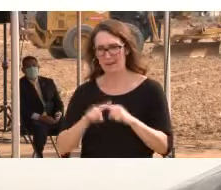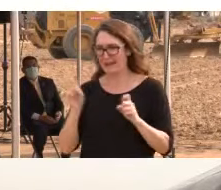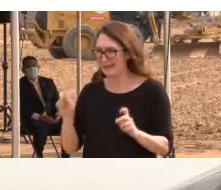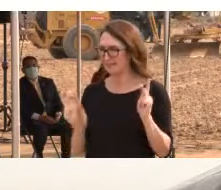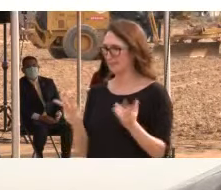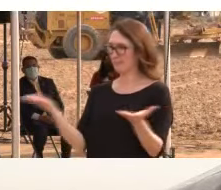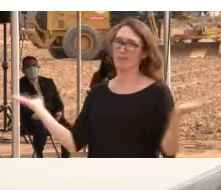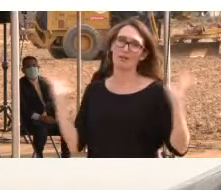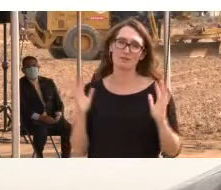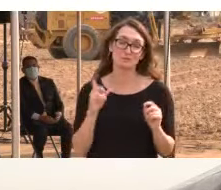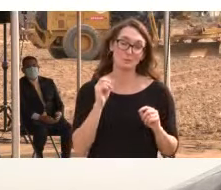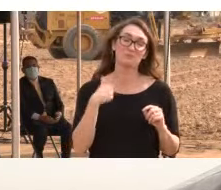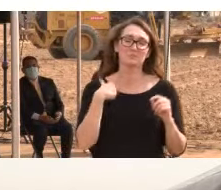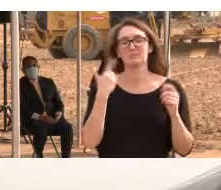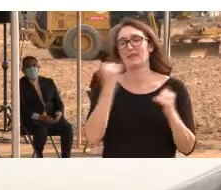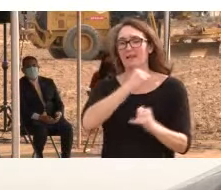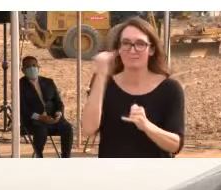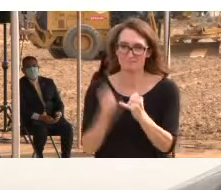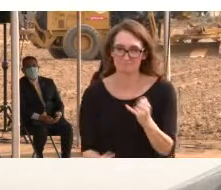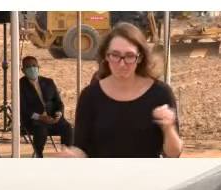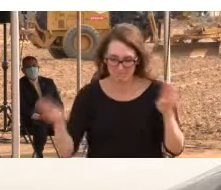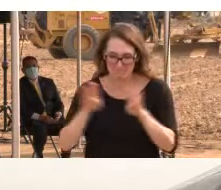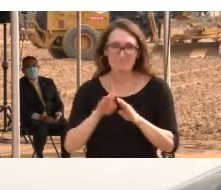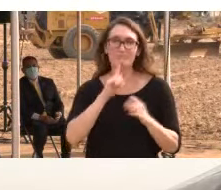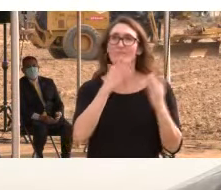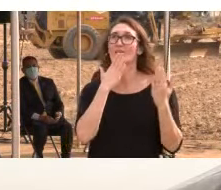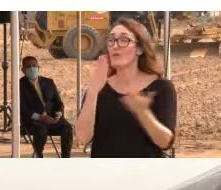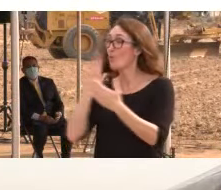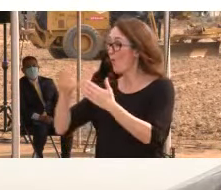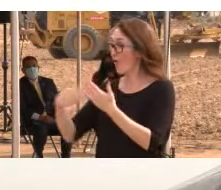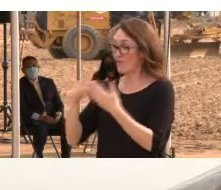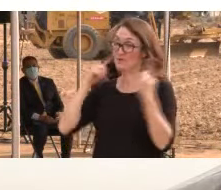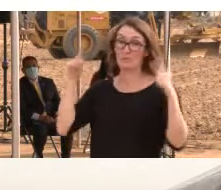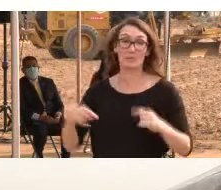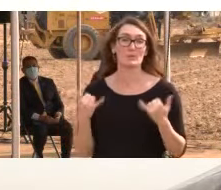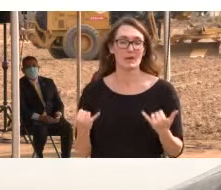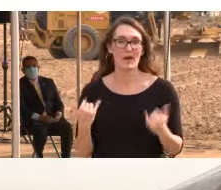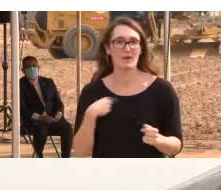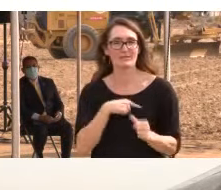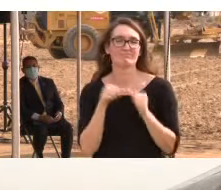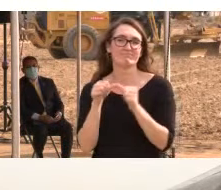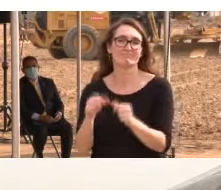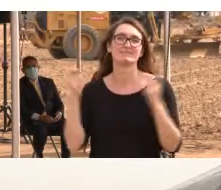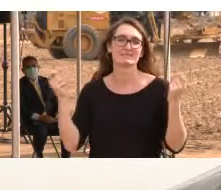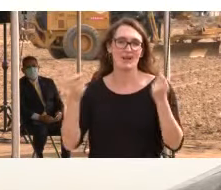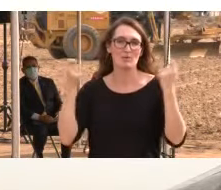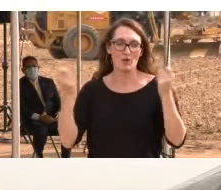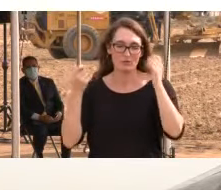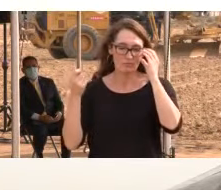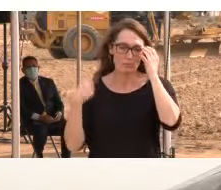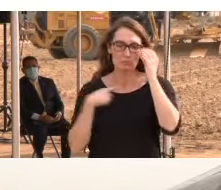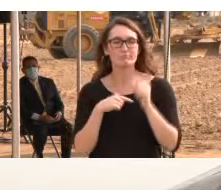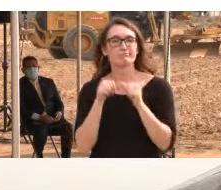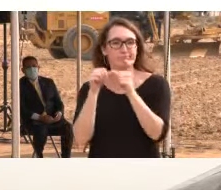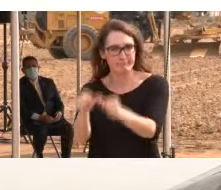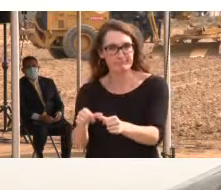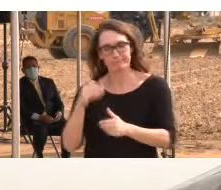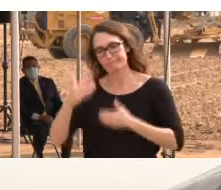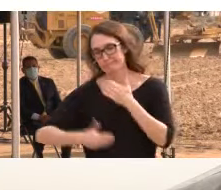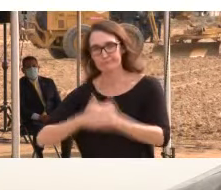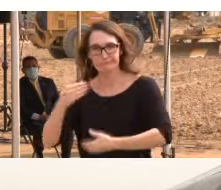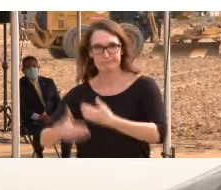with that, I will close and I will say thank you all for being here today as we continue to celebrate, as we continue to move this work